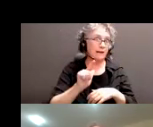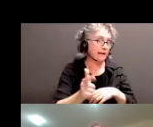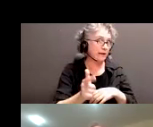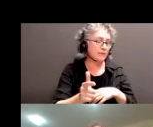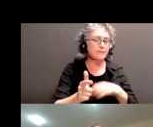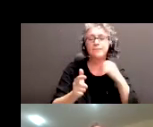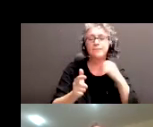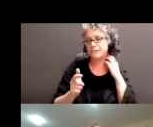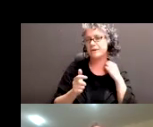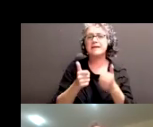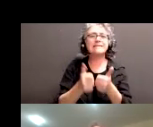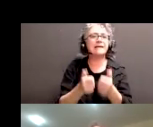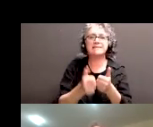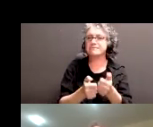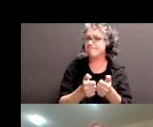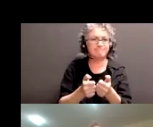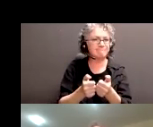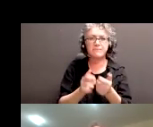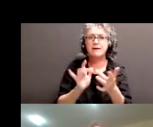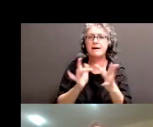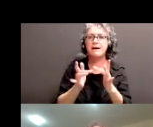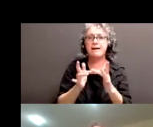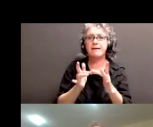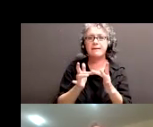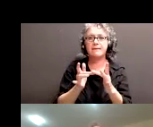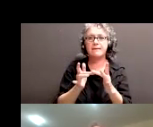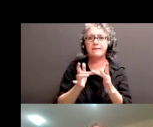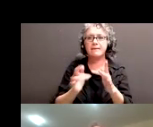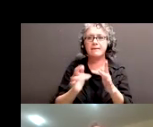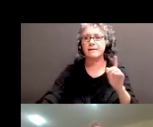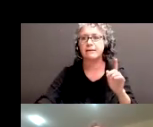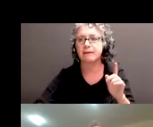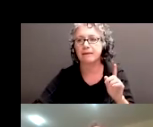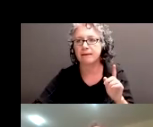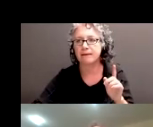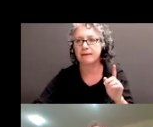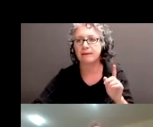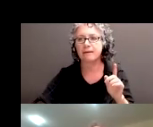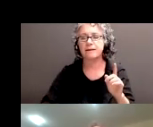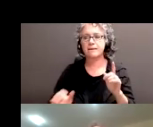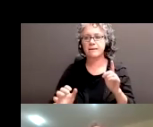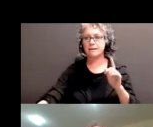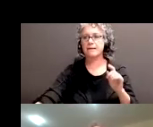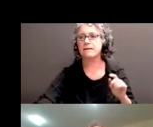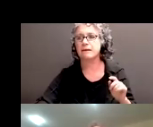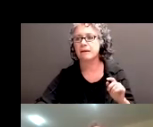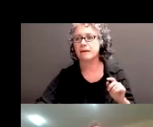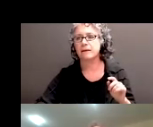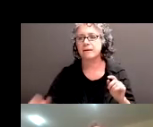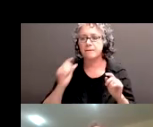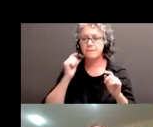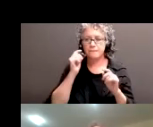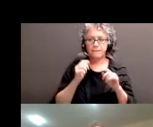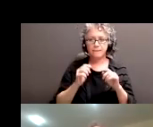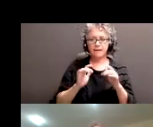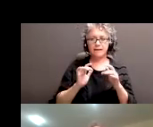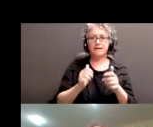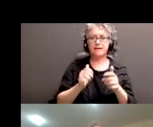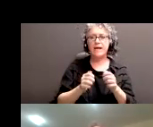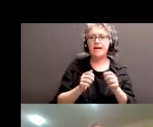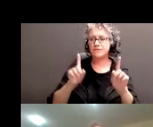There's no texting, so we're just doing online for now. And in the end, like maybe texting some that we can roll out if the online chat is taking